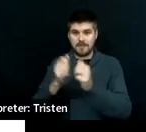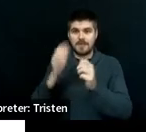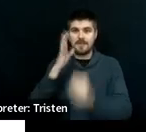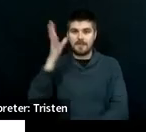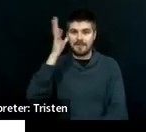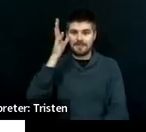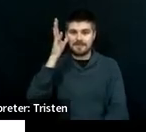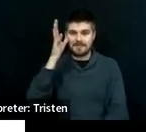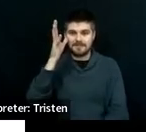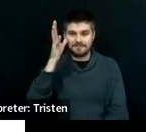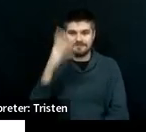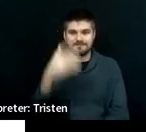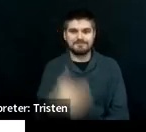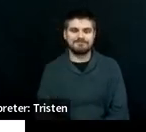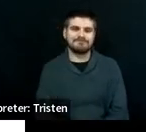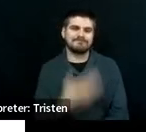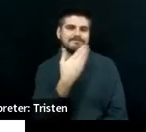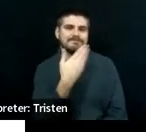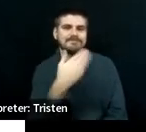Thank you.